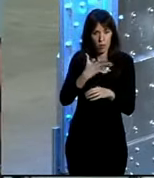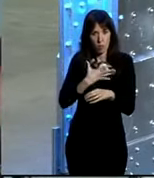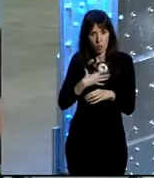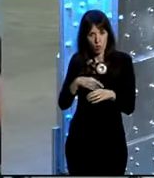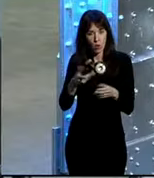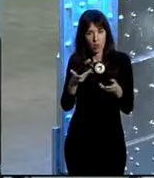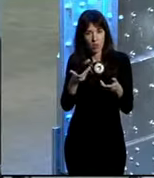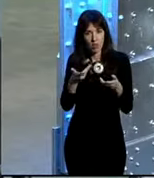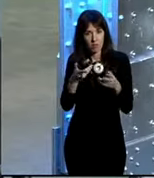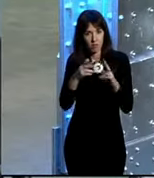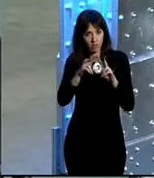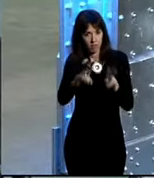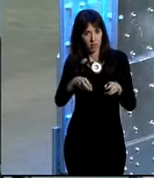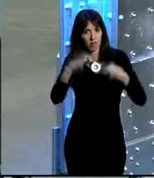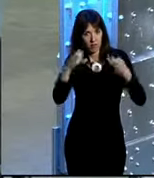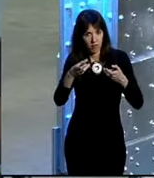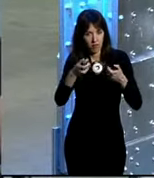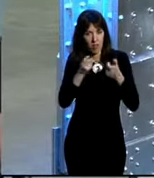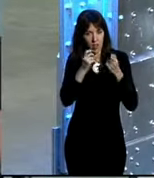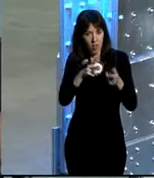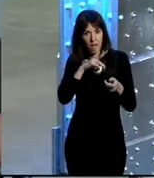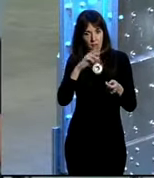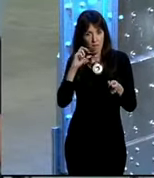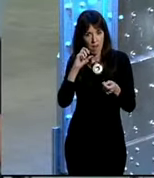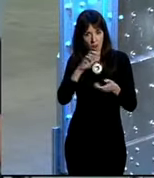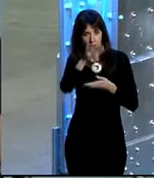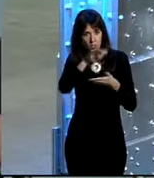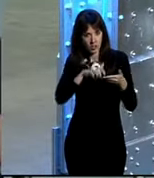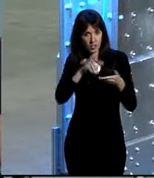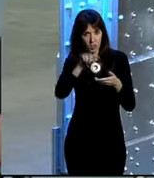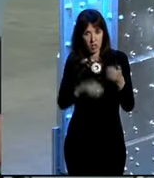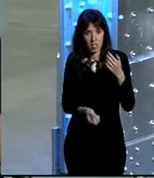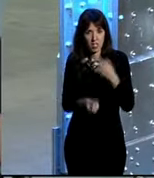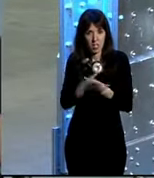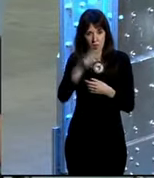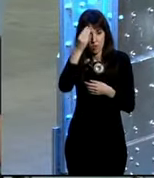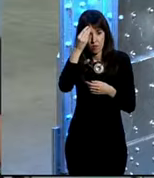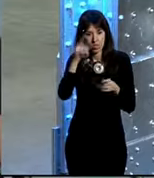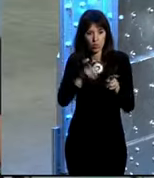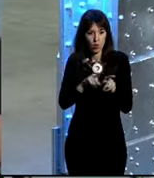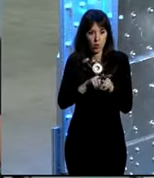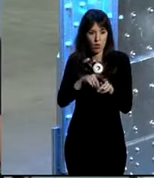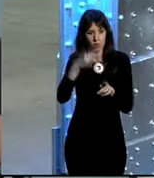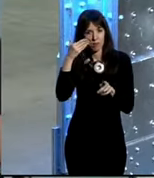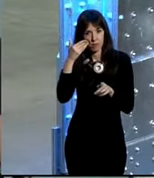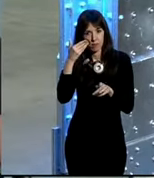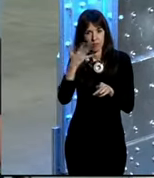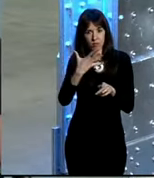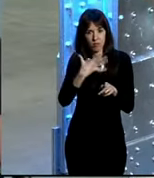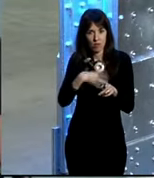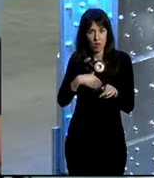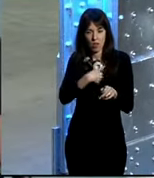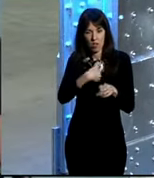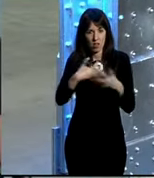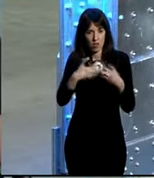a privileging and an interest in that role. So that's what I see at the moment. Yeah.